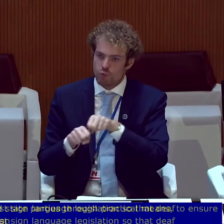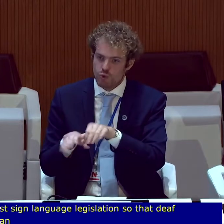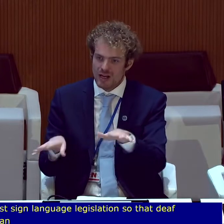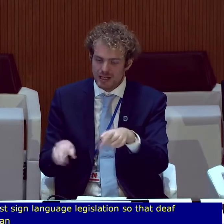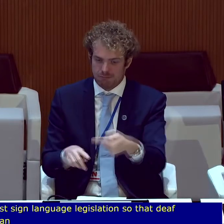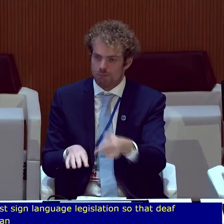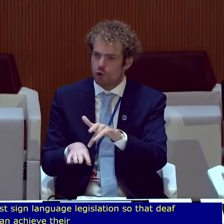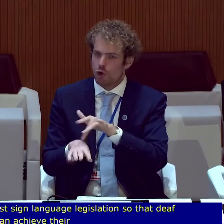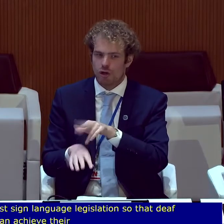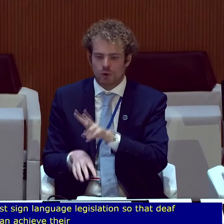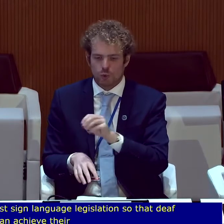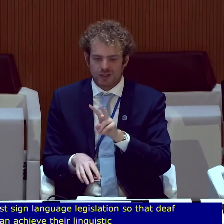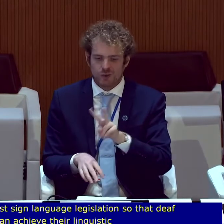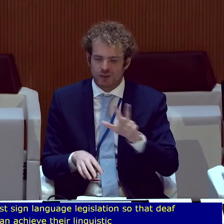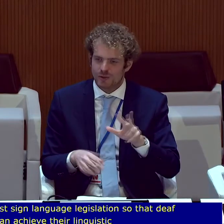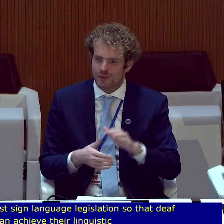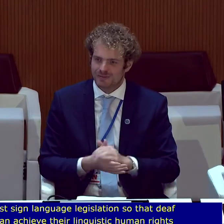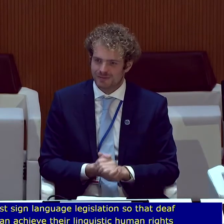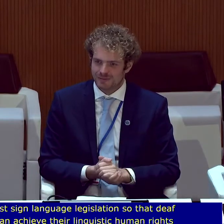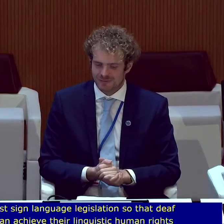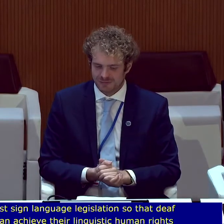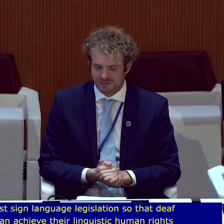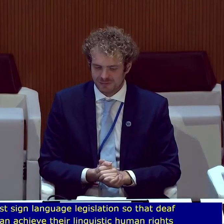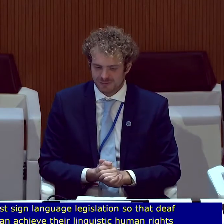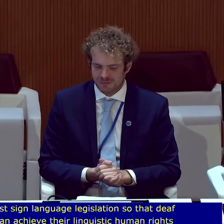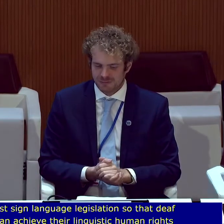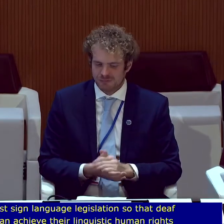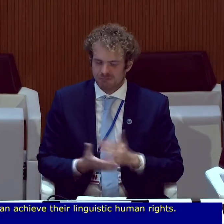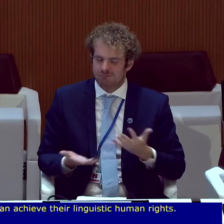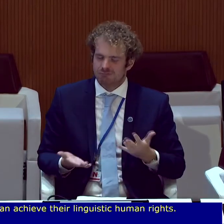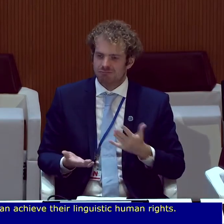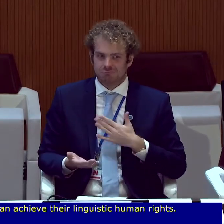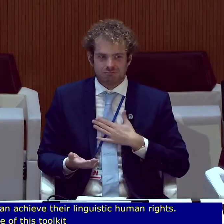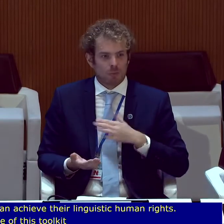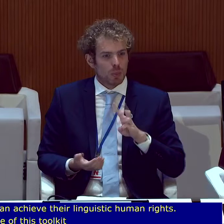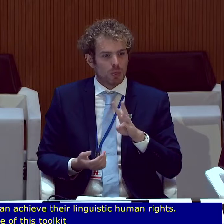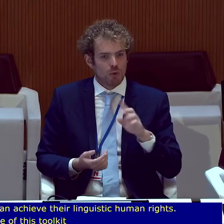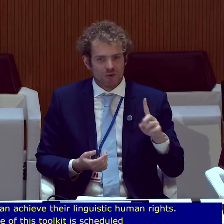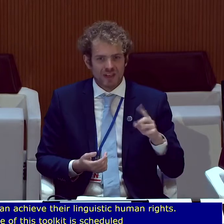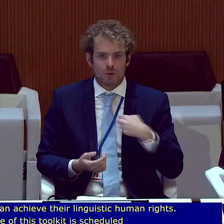The release of this toolkit is scheduled for early 2023.